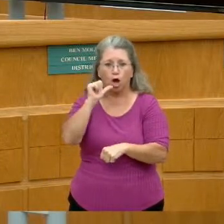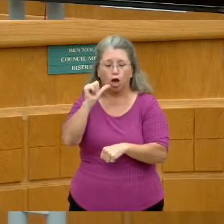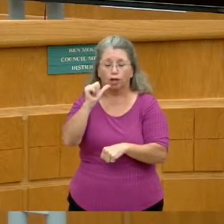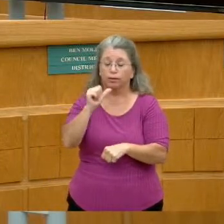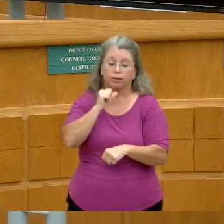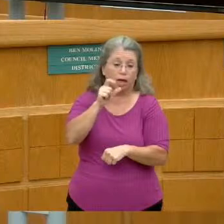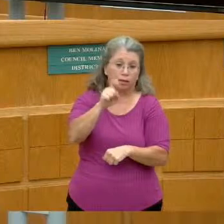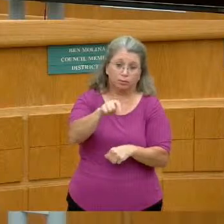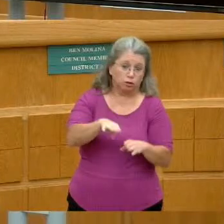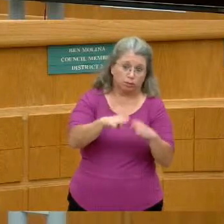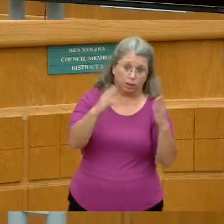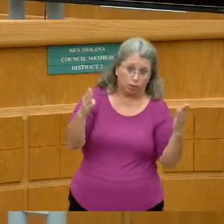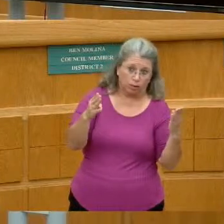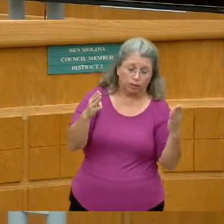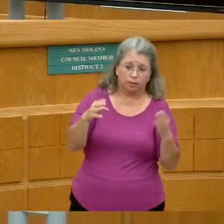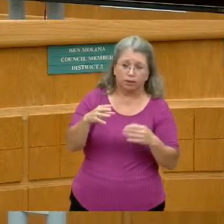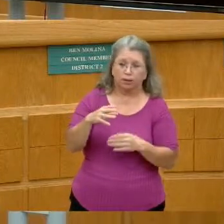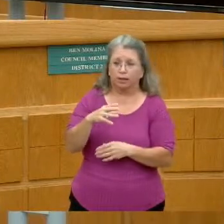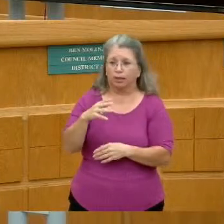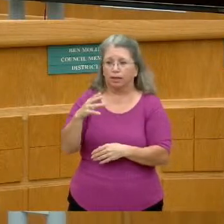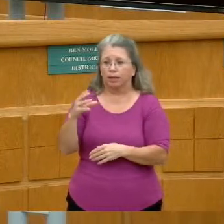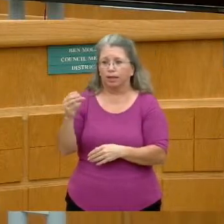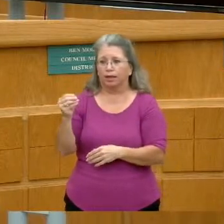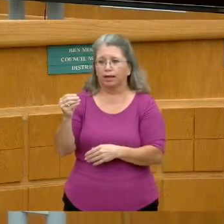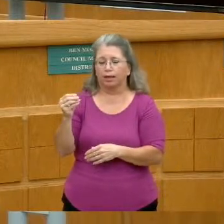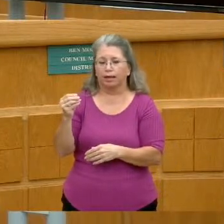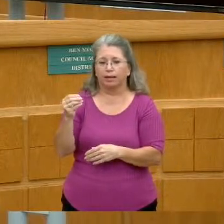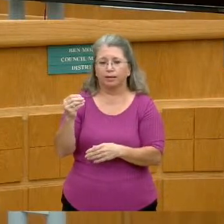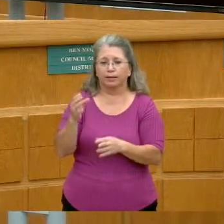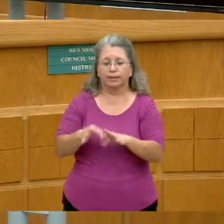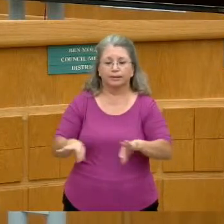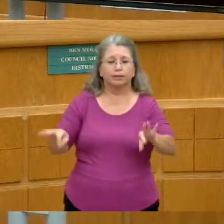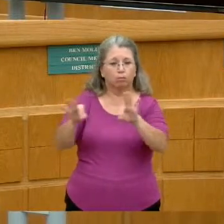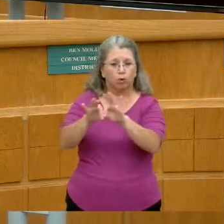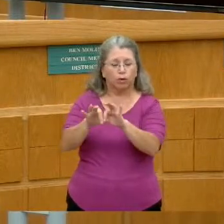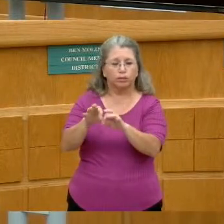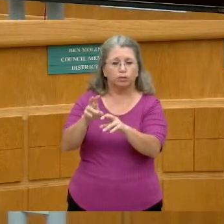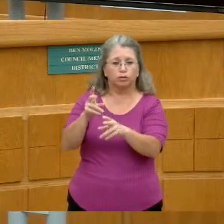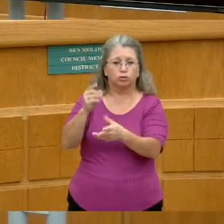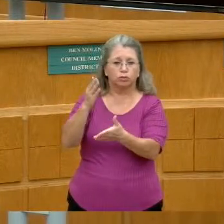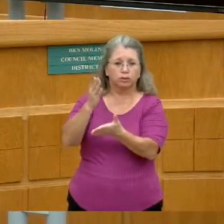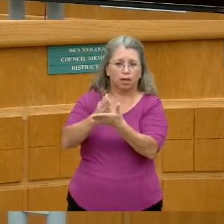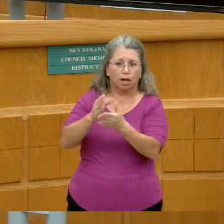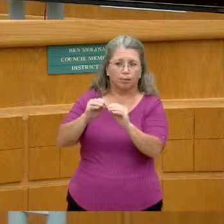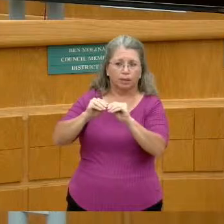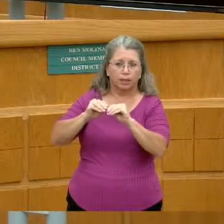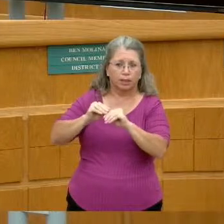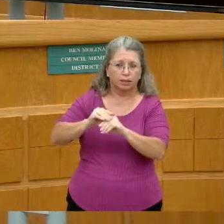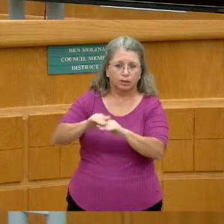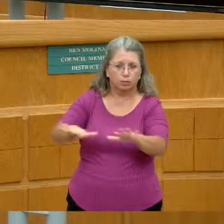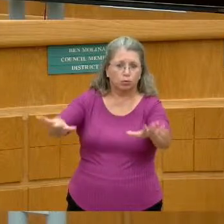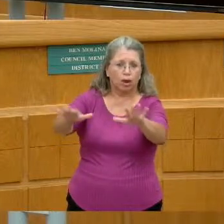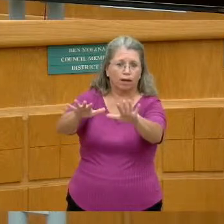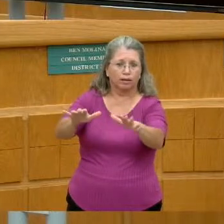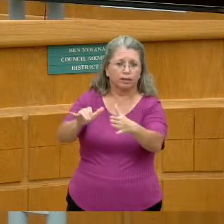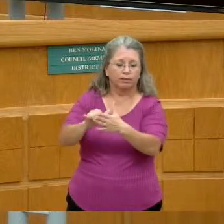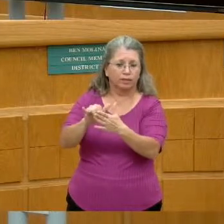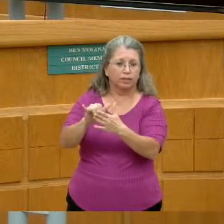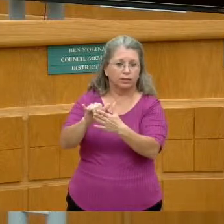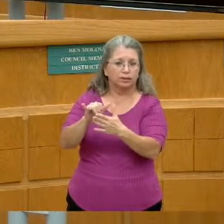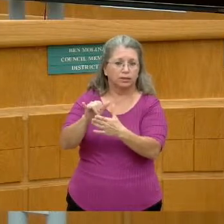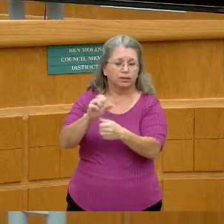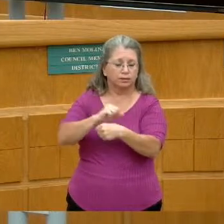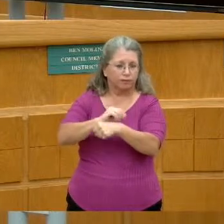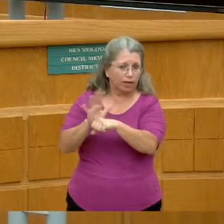to be open, and it's important for stopping the spread of COVID-19, and it's important for